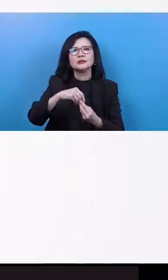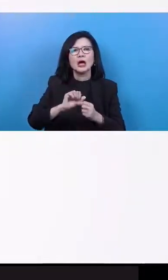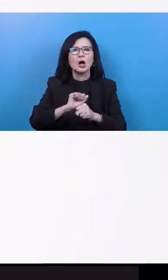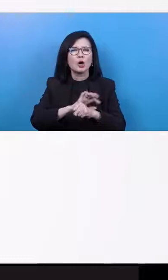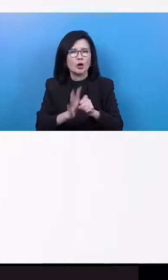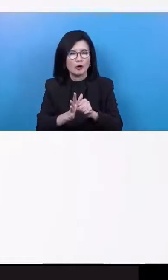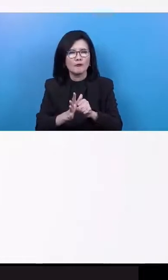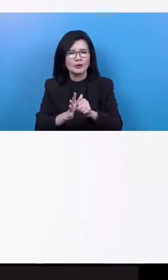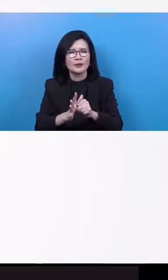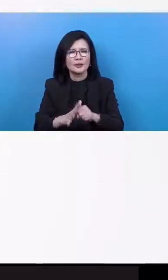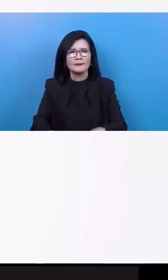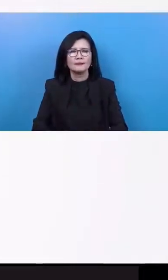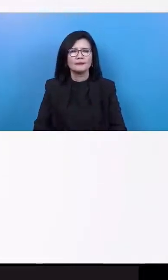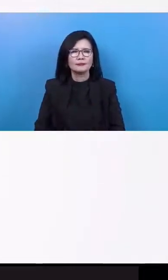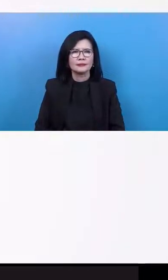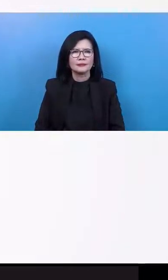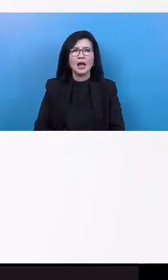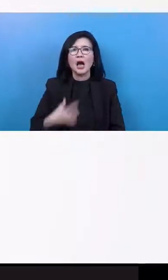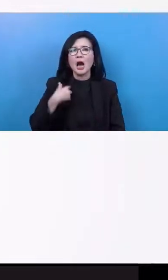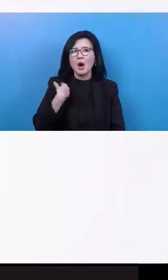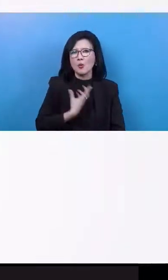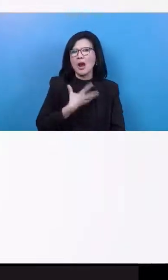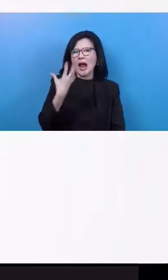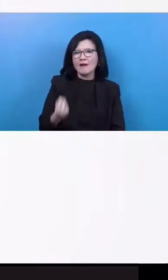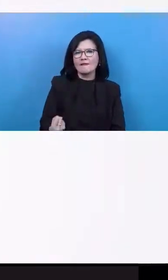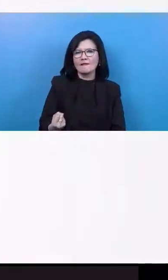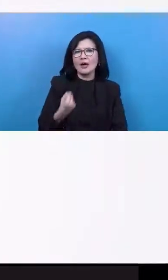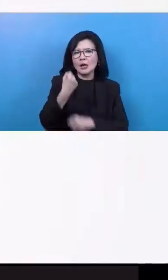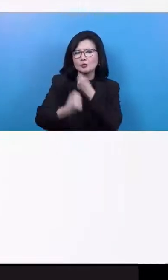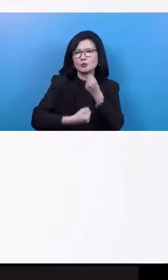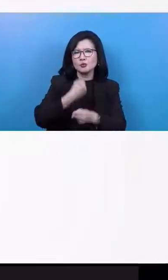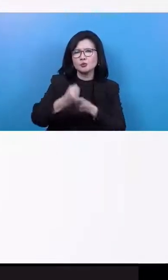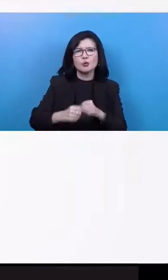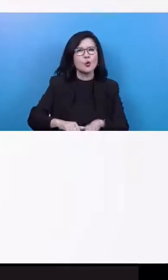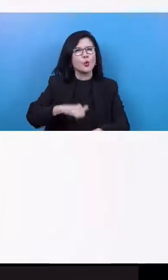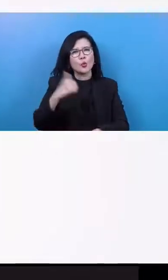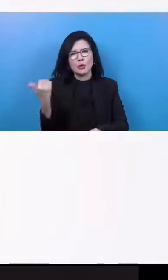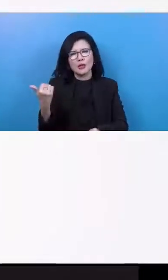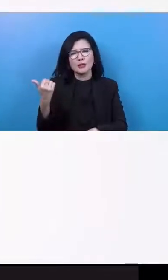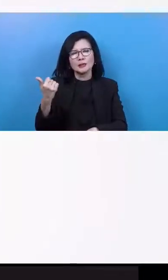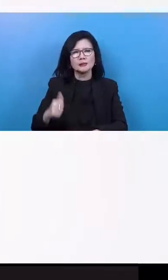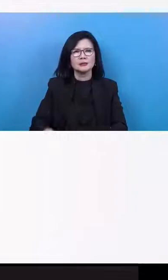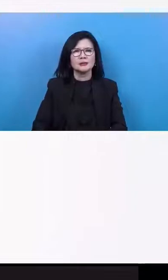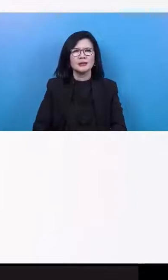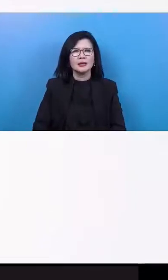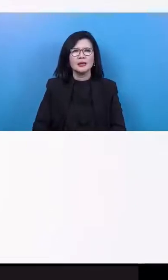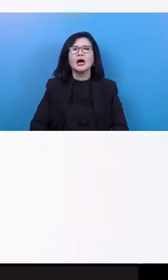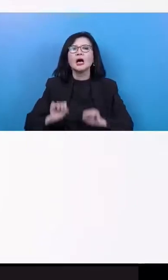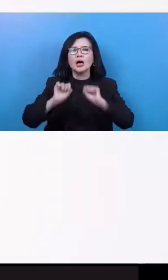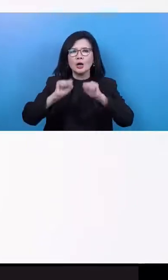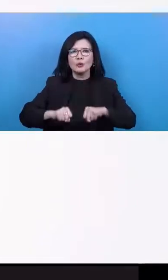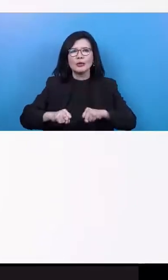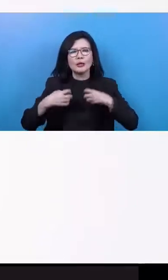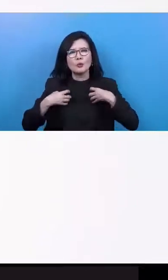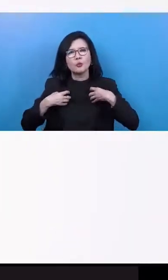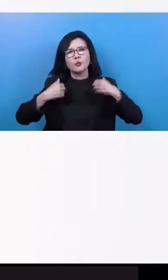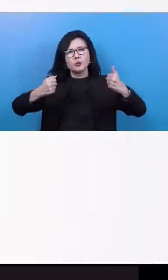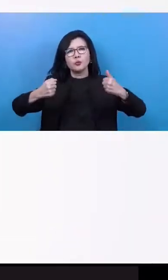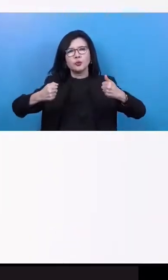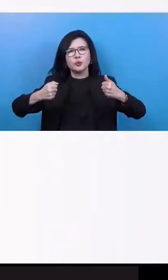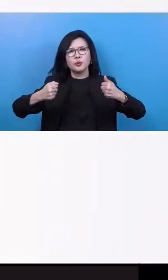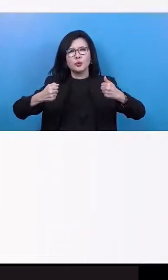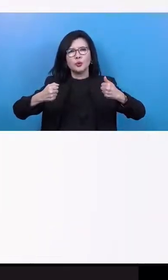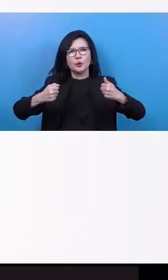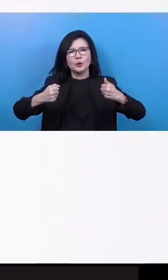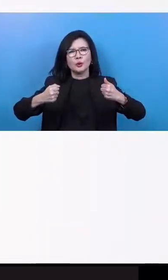also developed a recovery framework that relates to greening our recovery through the support of the